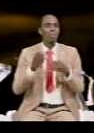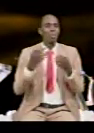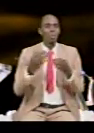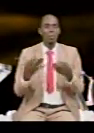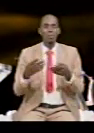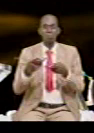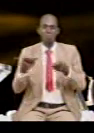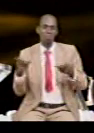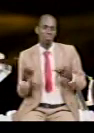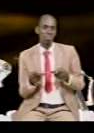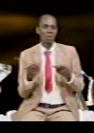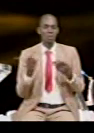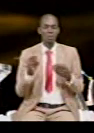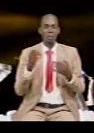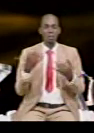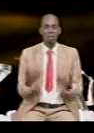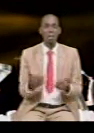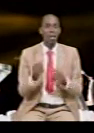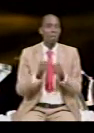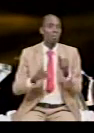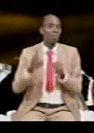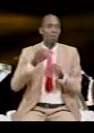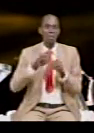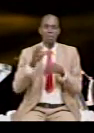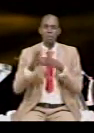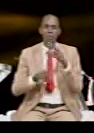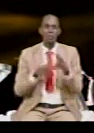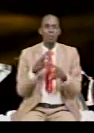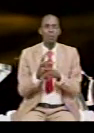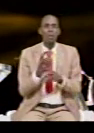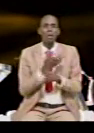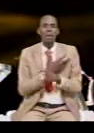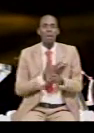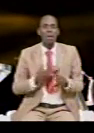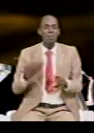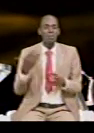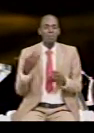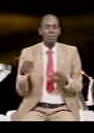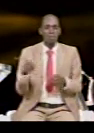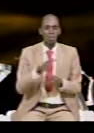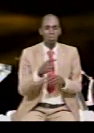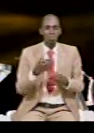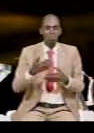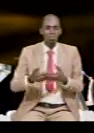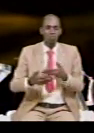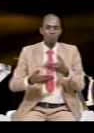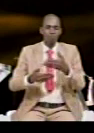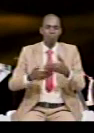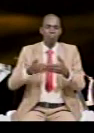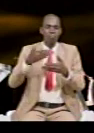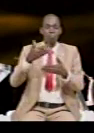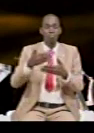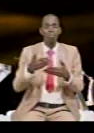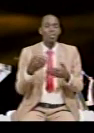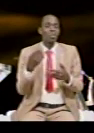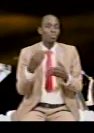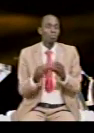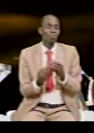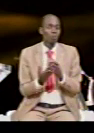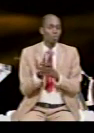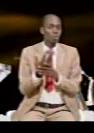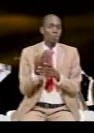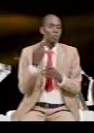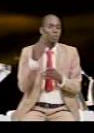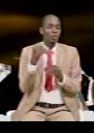gatherings, in many places all over the world. And the gravity of sin, the way God